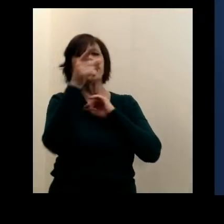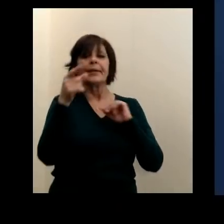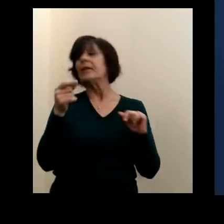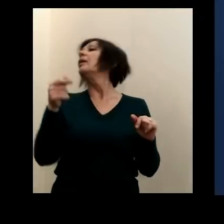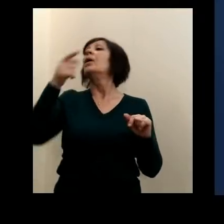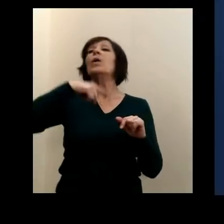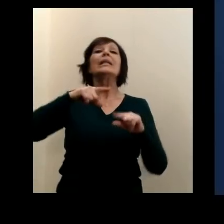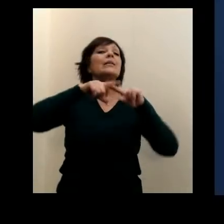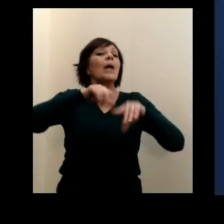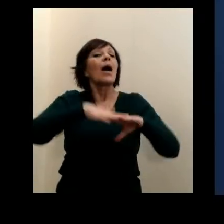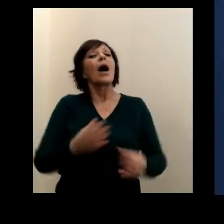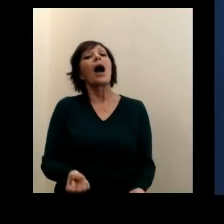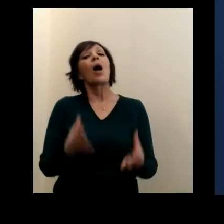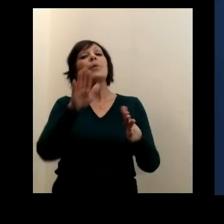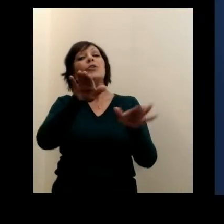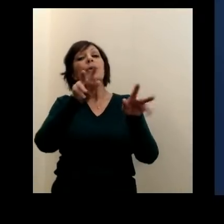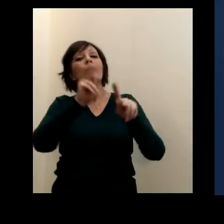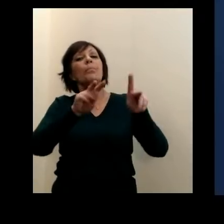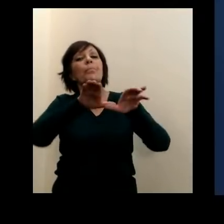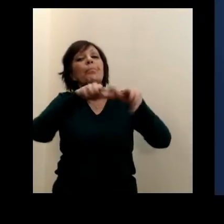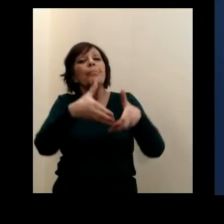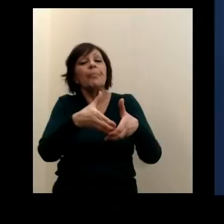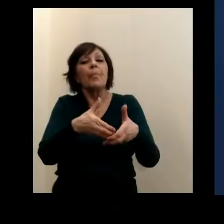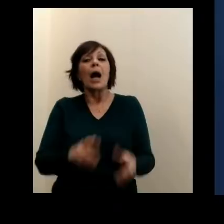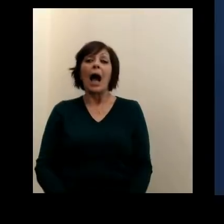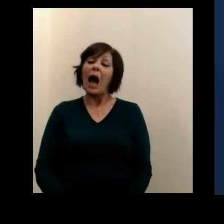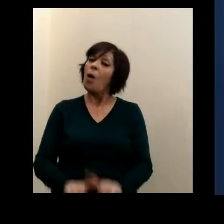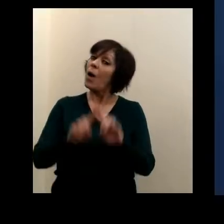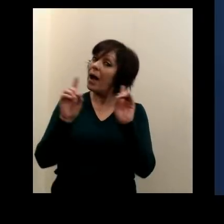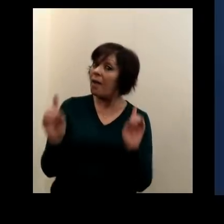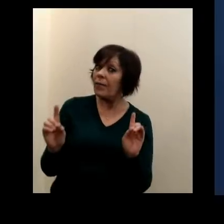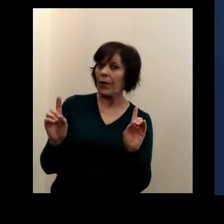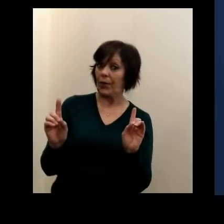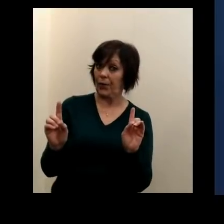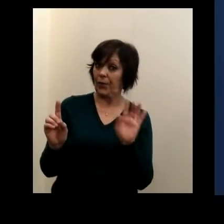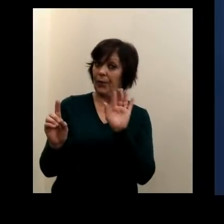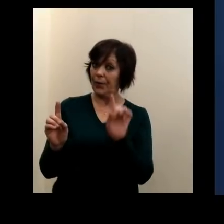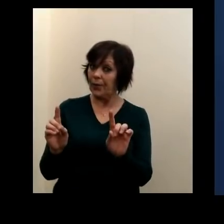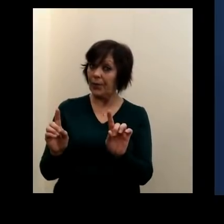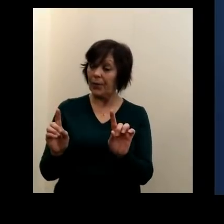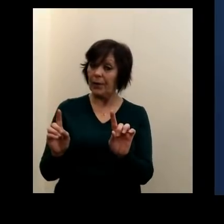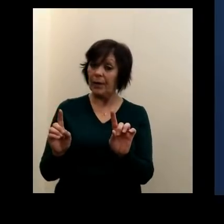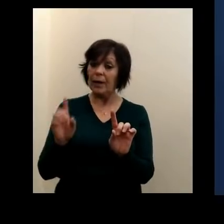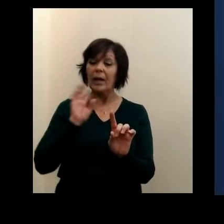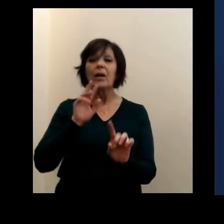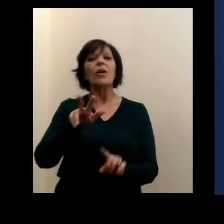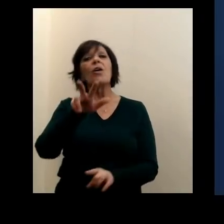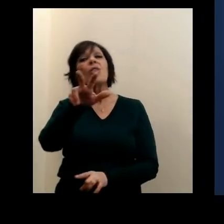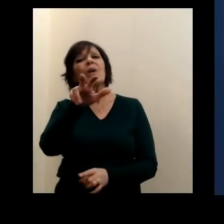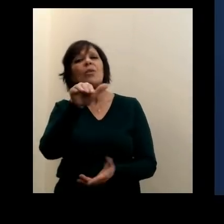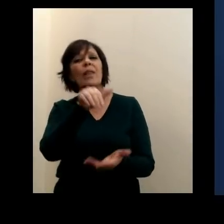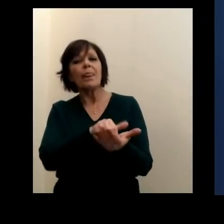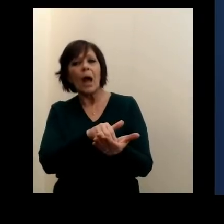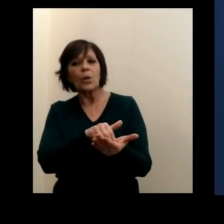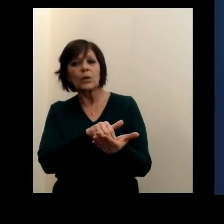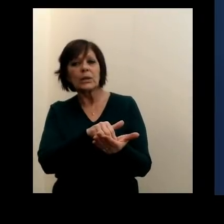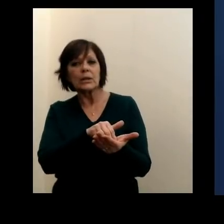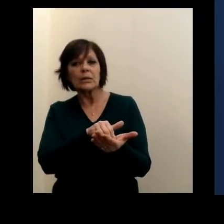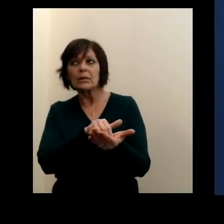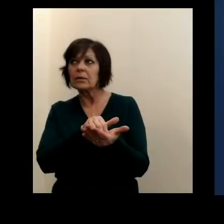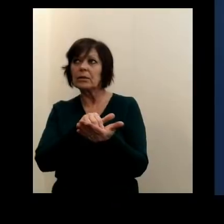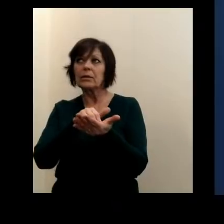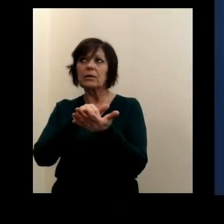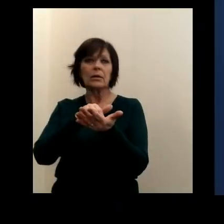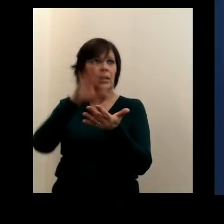based on its proportion of population. However, when you think about it, there are 300,000 doses coming from the